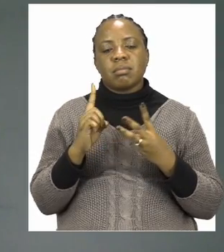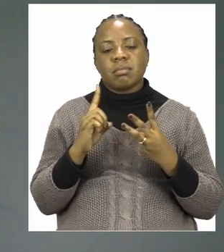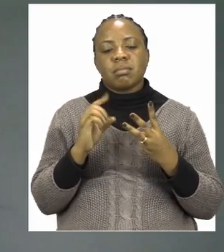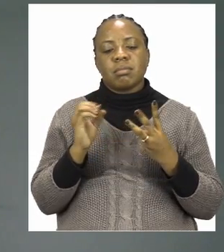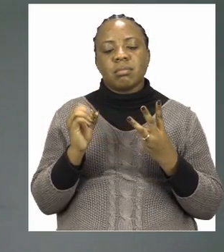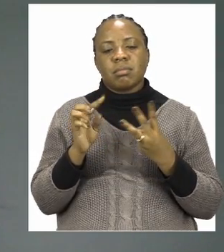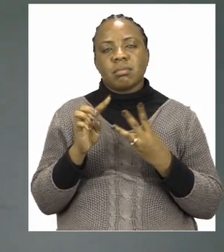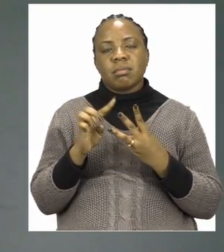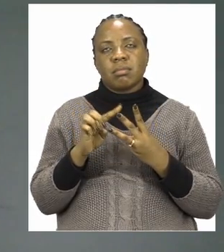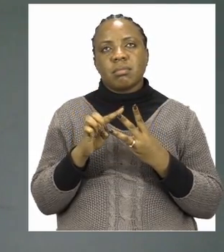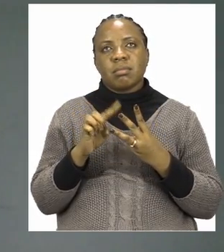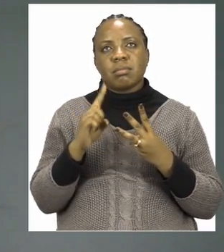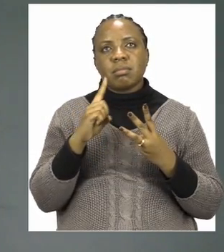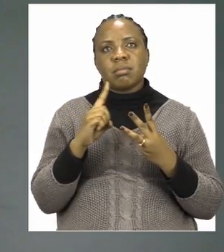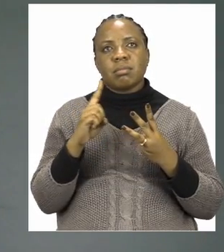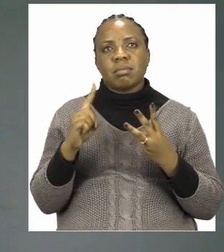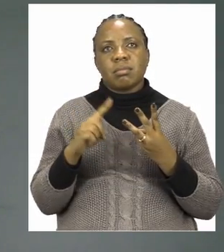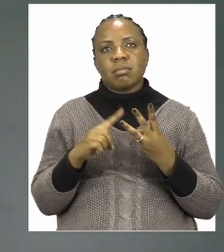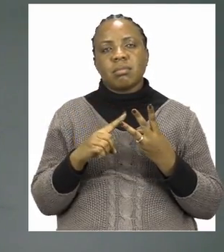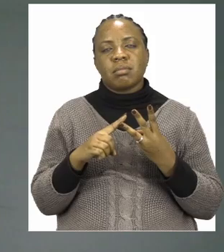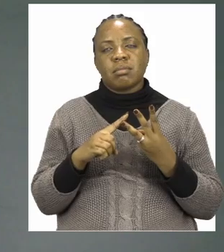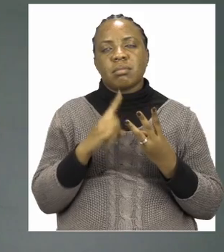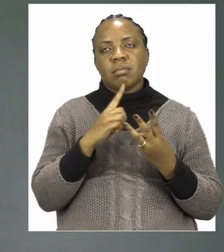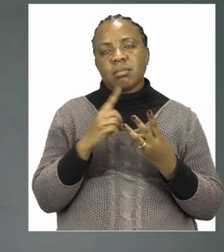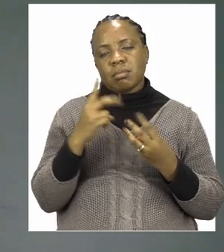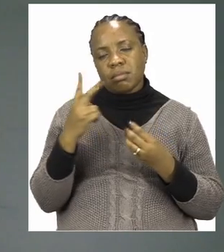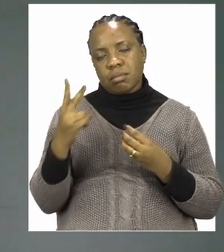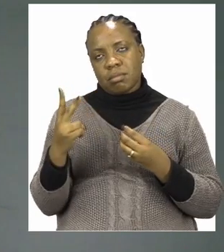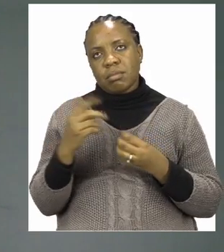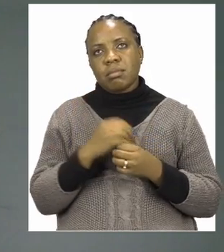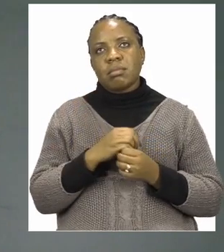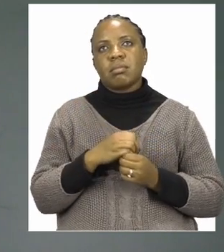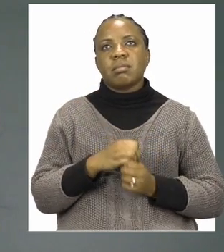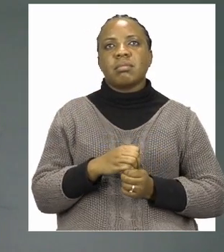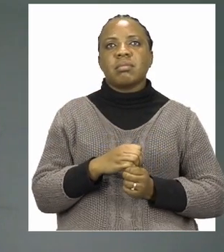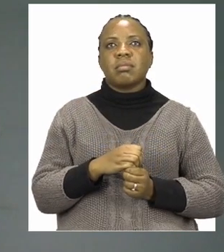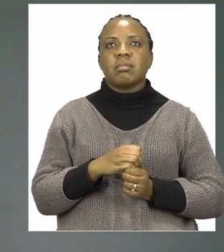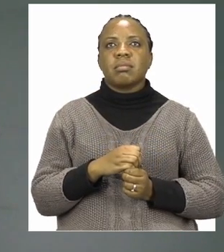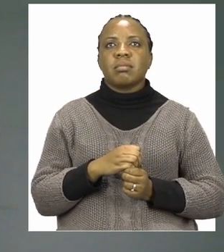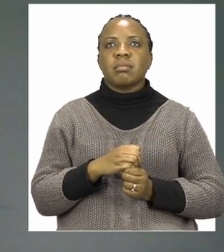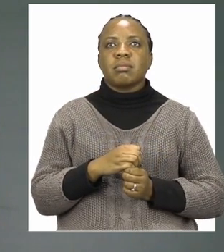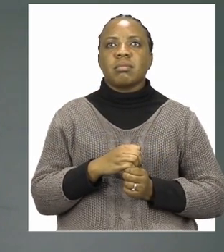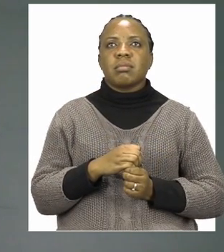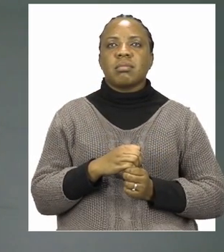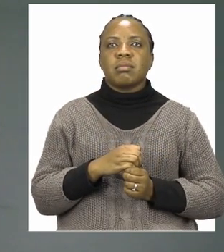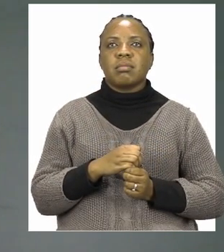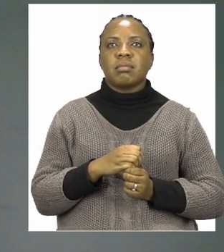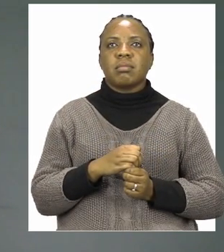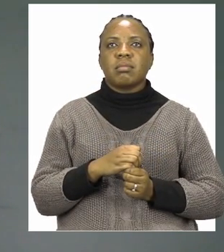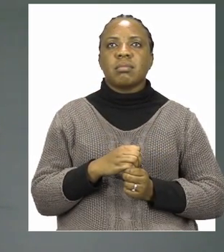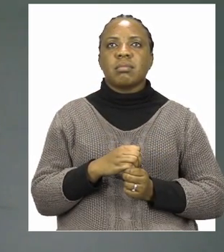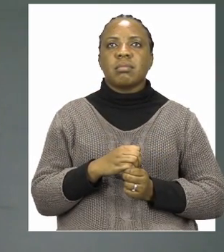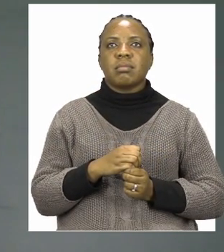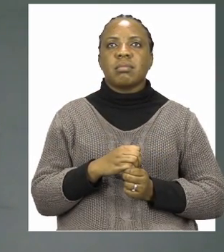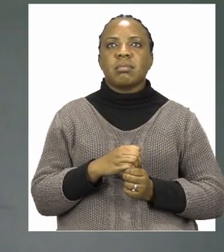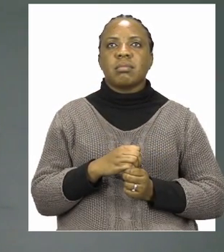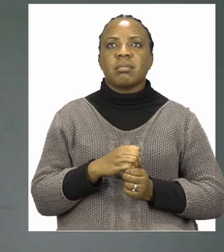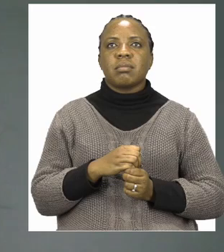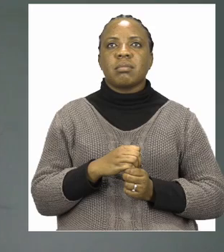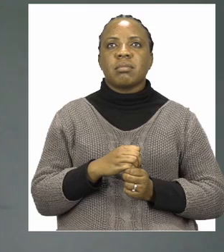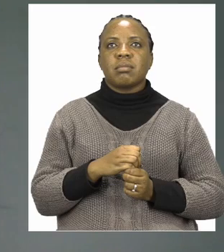there. 10, 11, 12. Now we have got a wheel that is